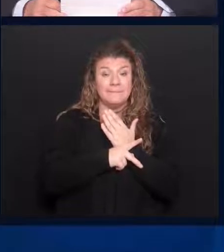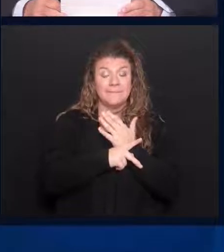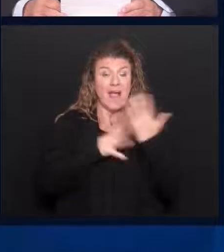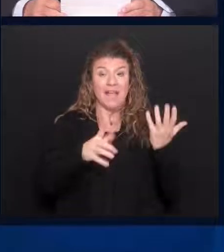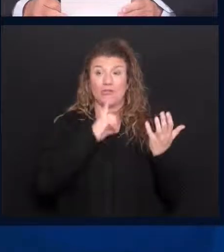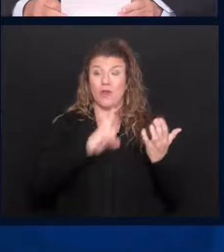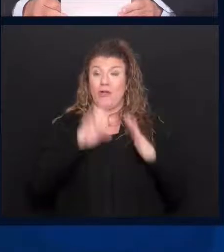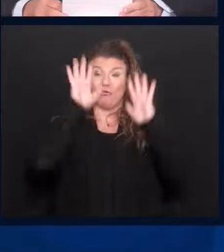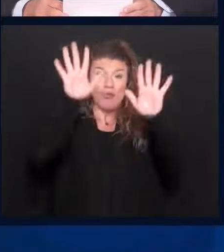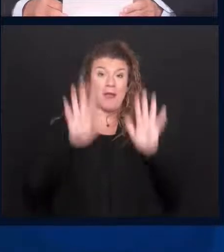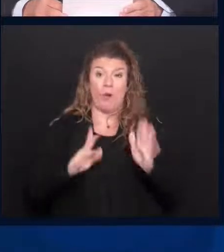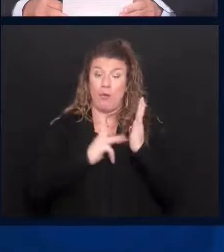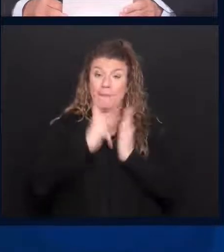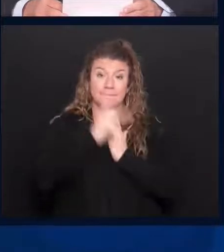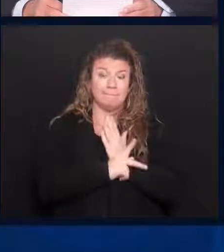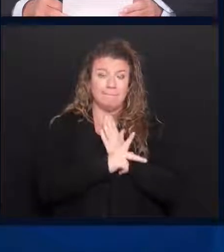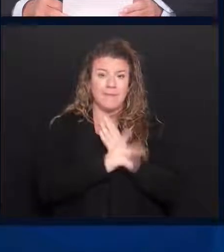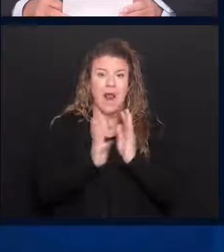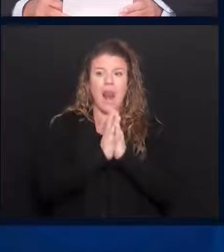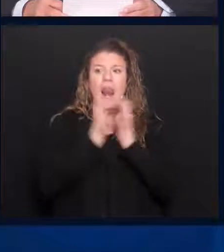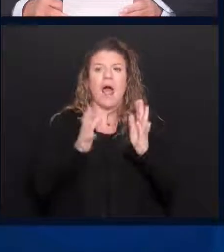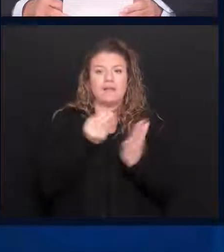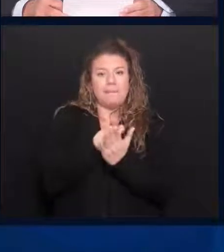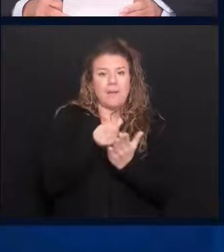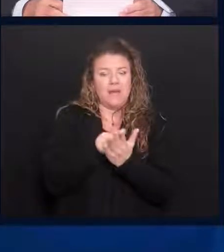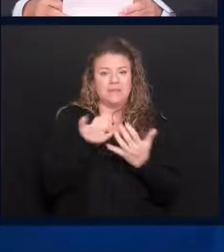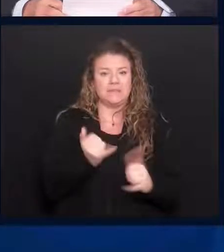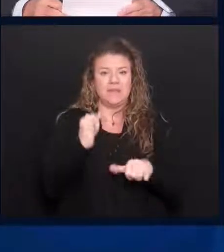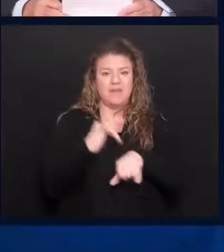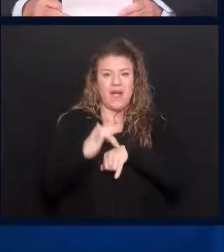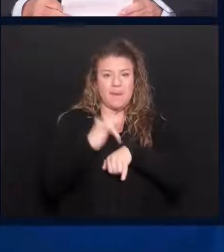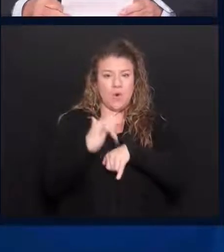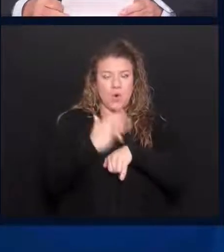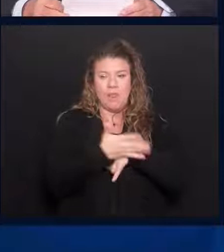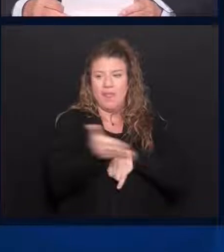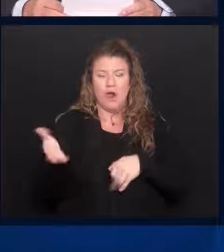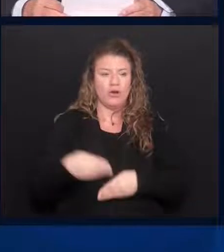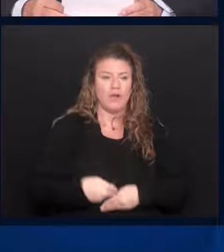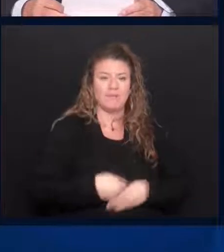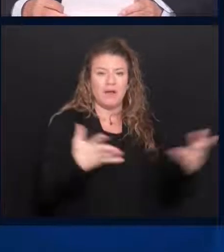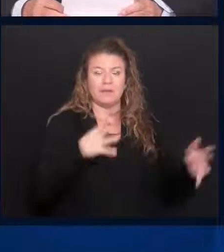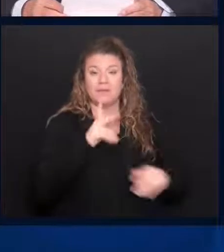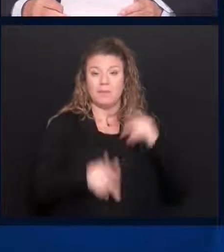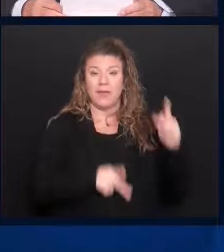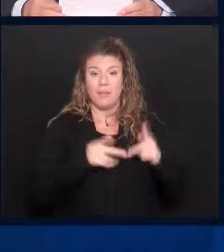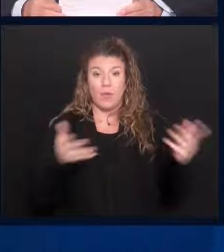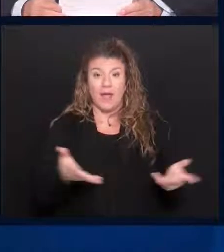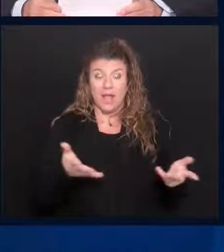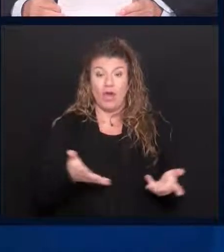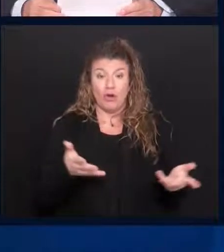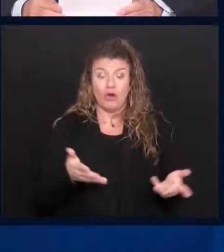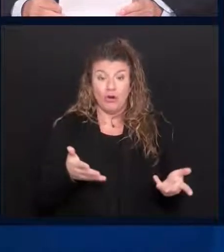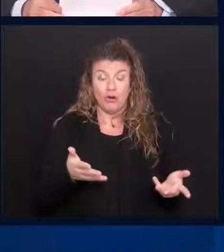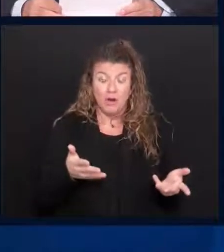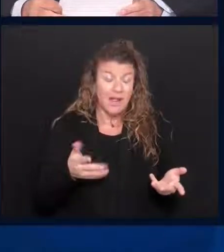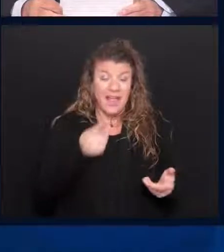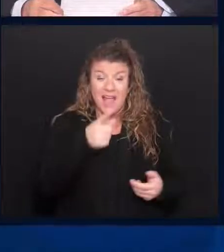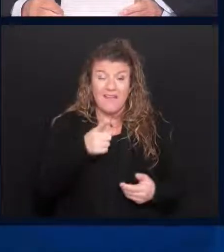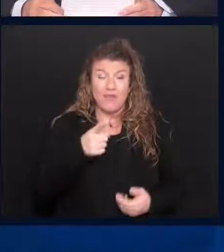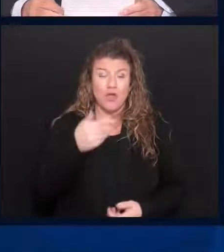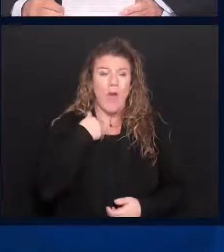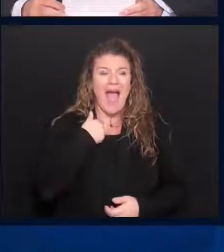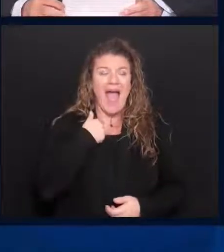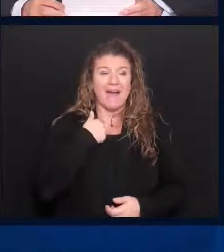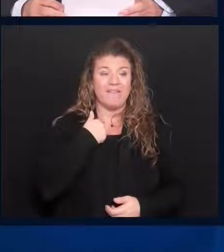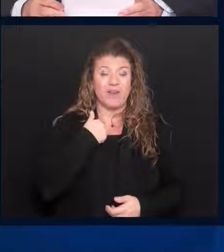a great program. There's lots of dollars still available to go out to West Virginians. If you've got if you're